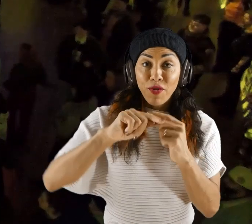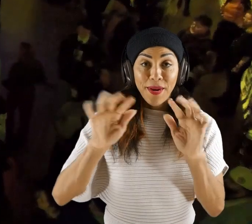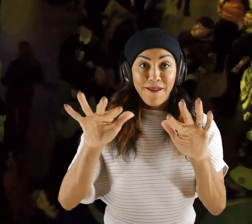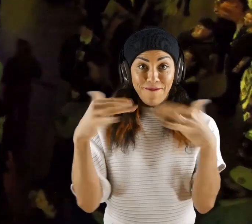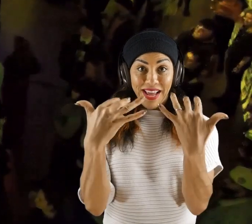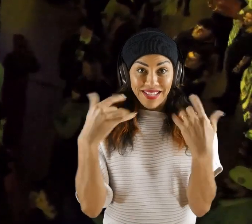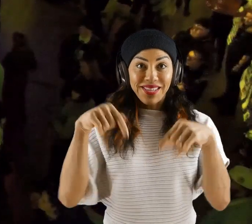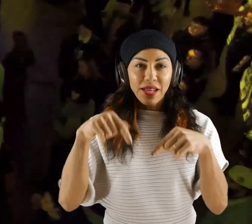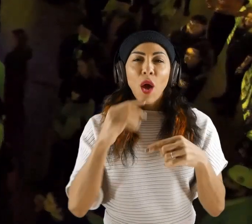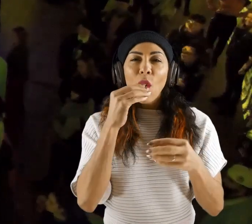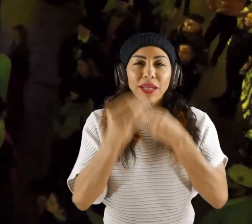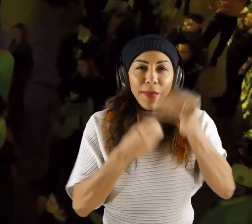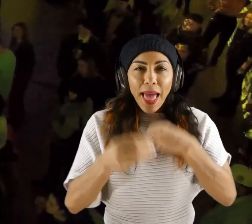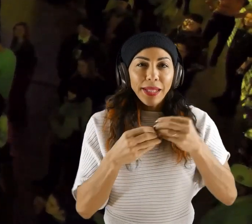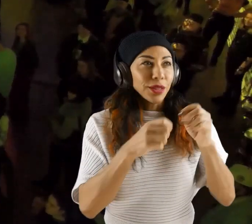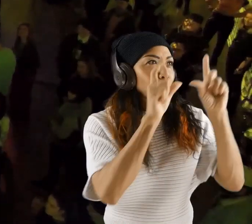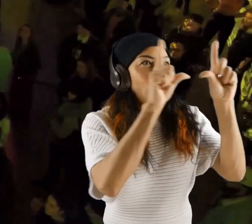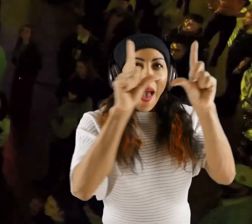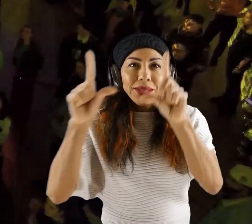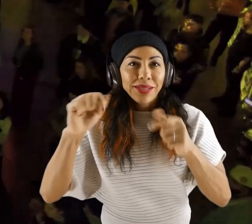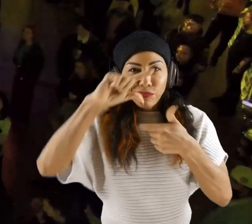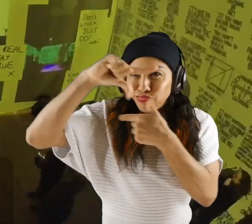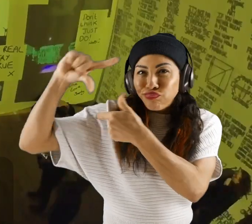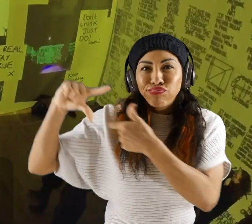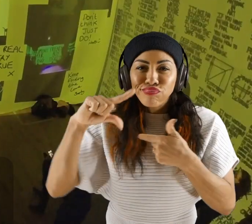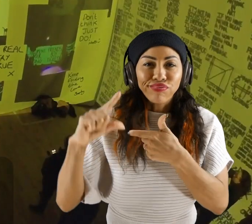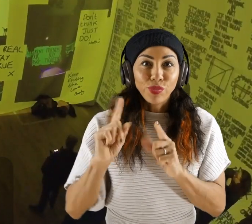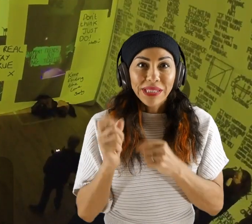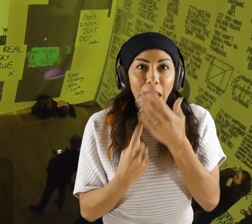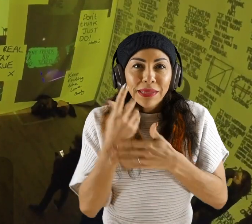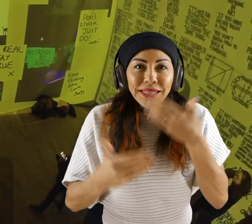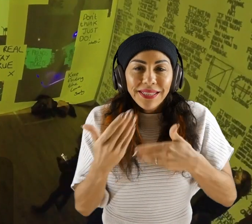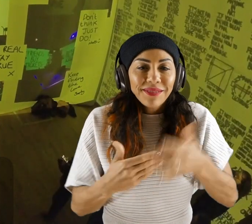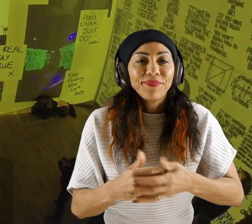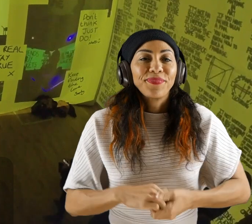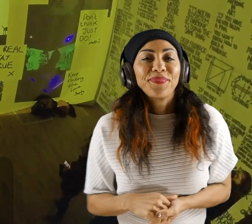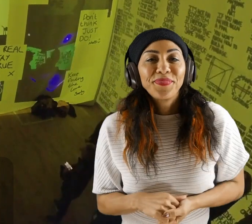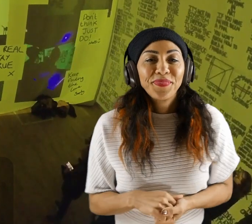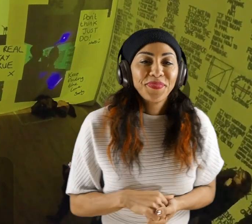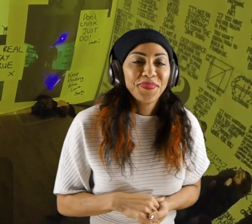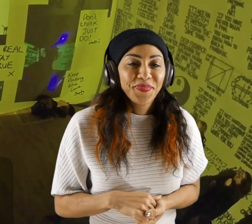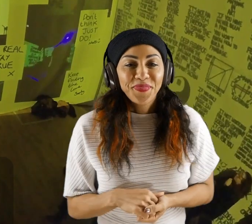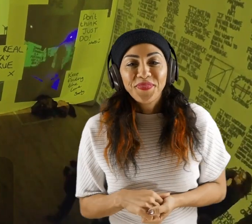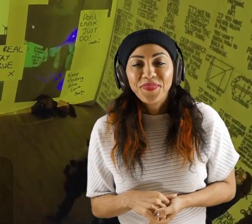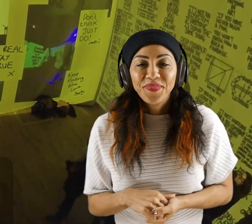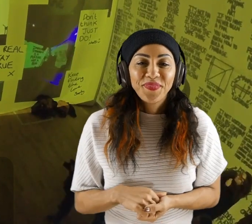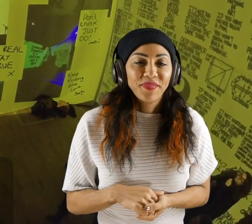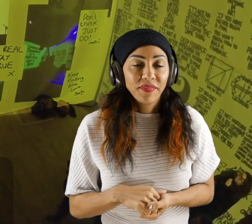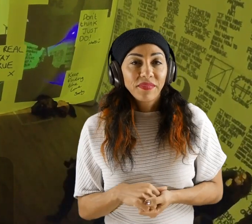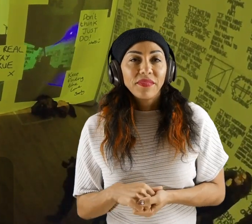squares that's happening. Okay. So if we go to the top